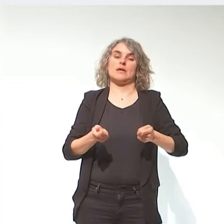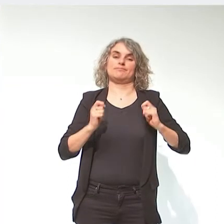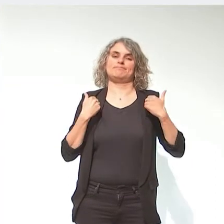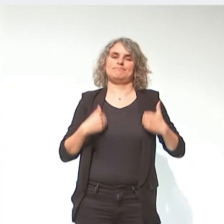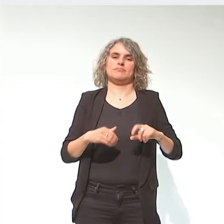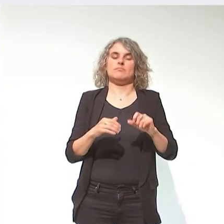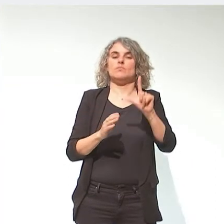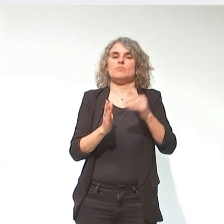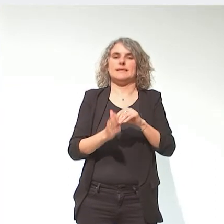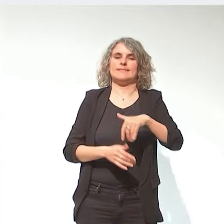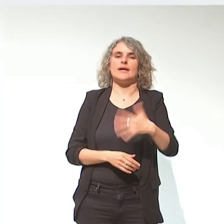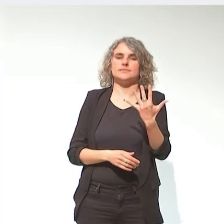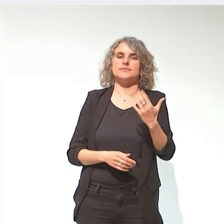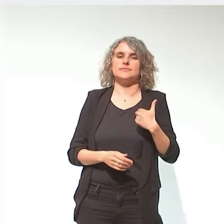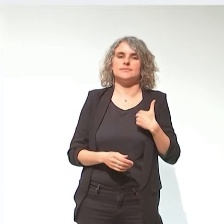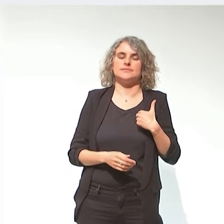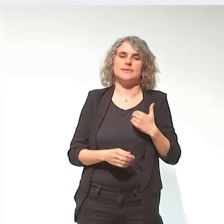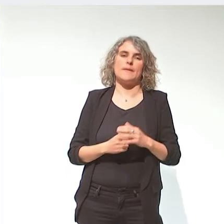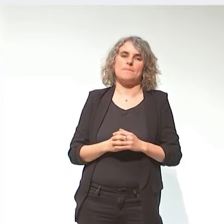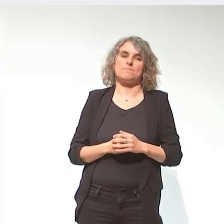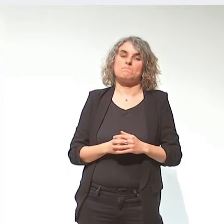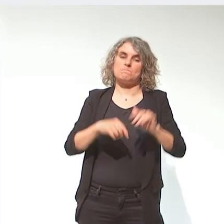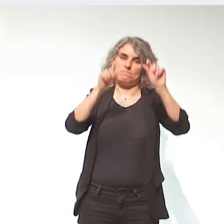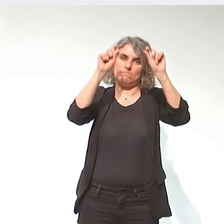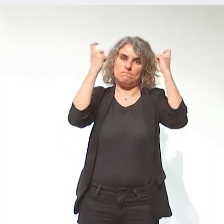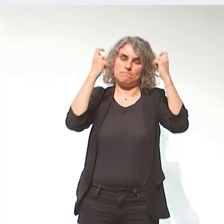was that in spite of this process